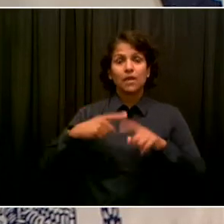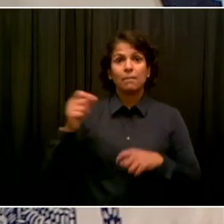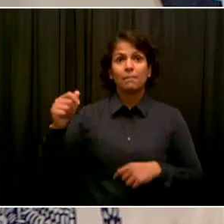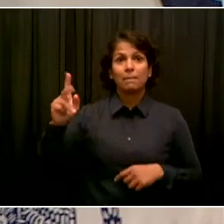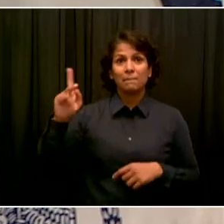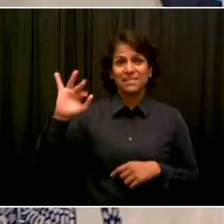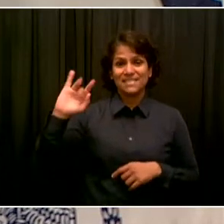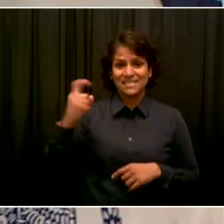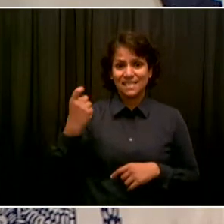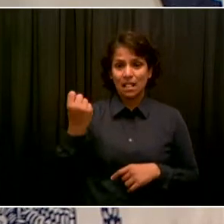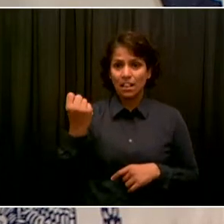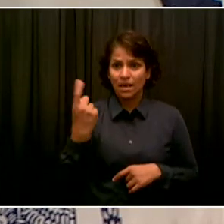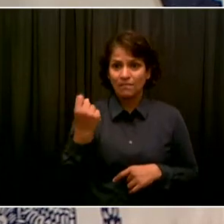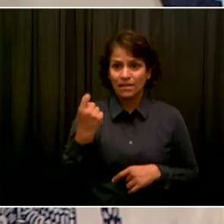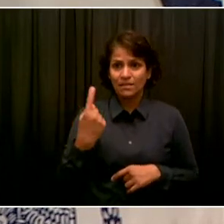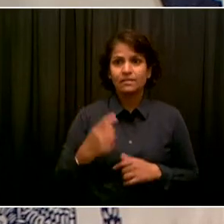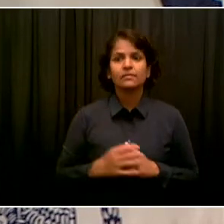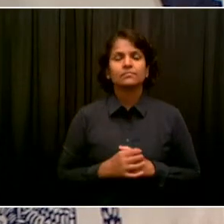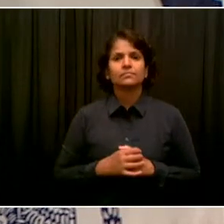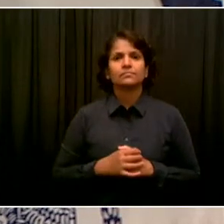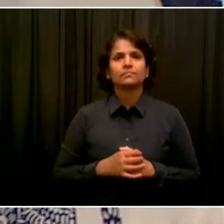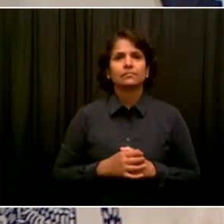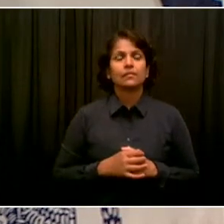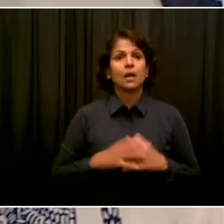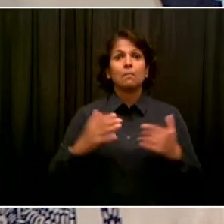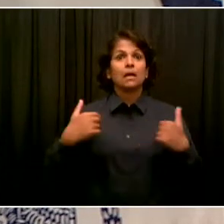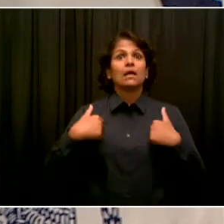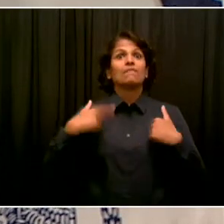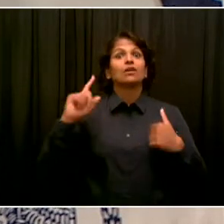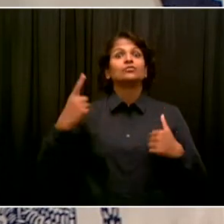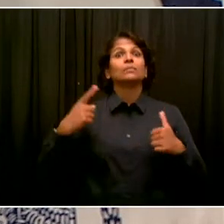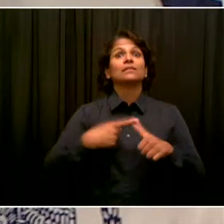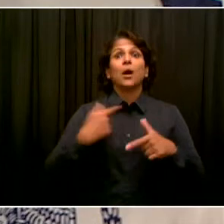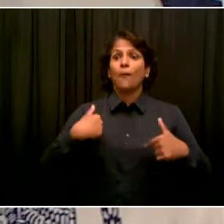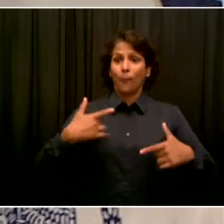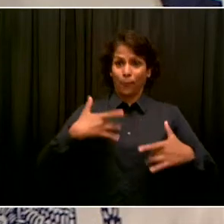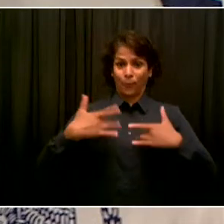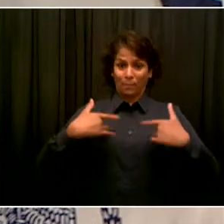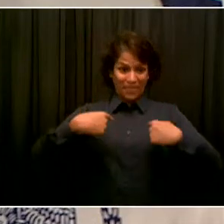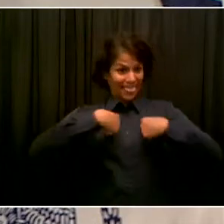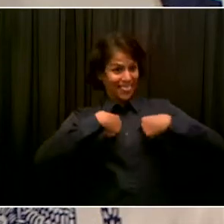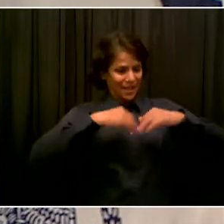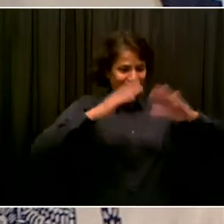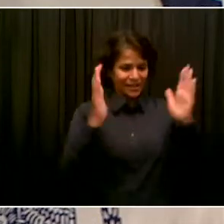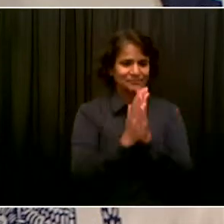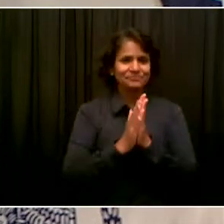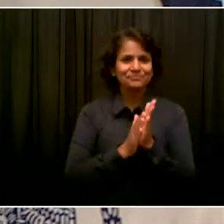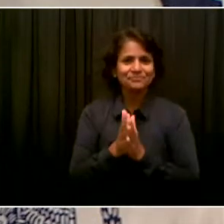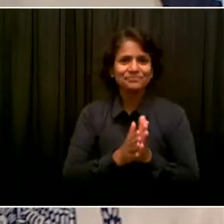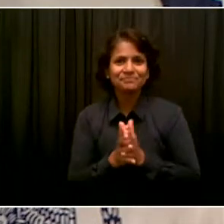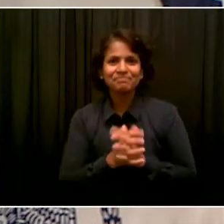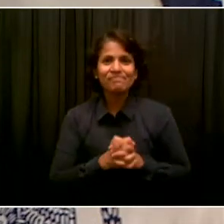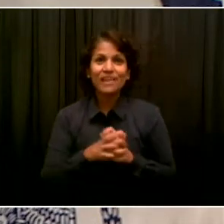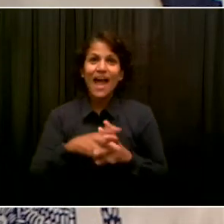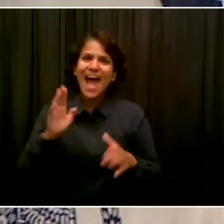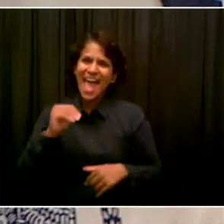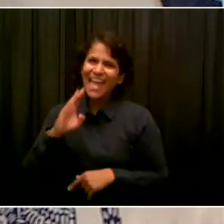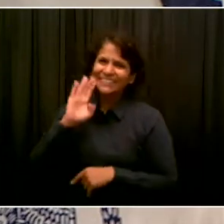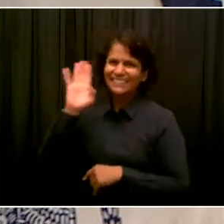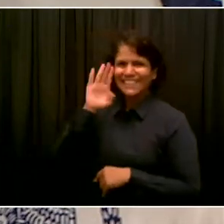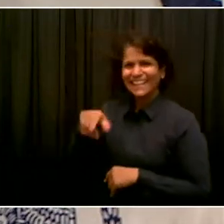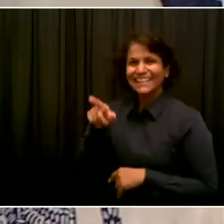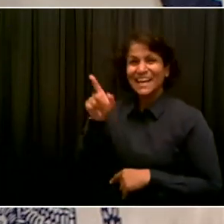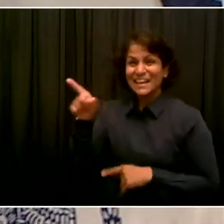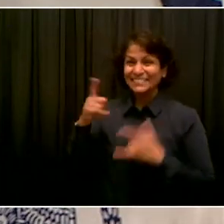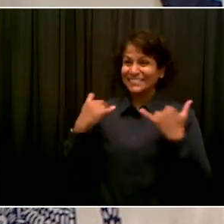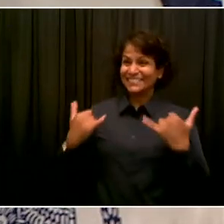Well, I'm excited to be first. Thank you so much. You know, James, since it's a sports day here, it takes a